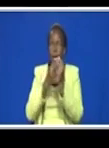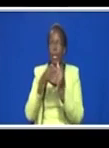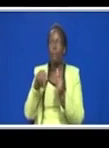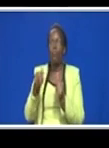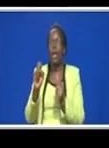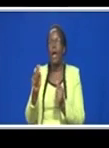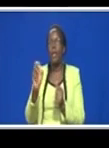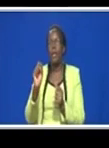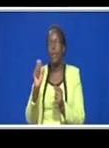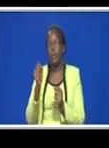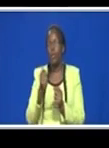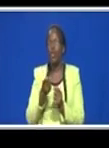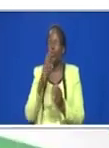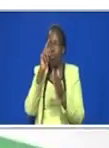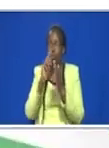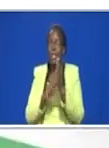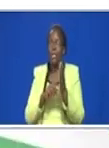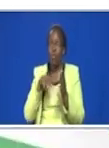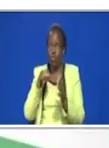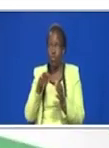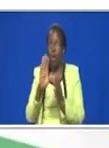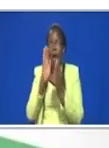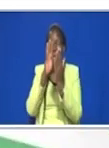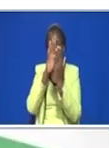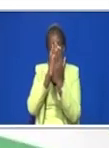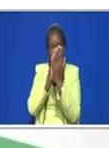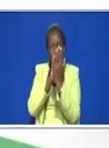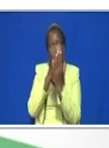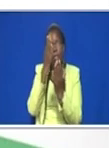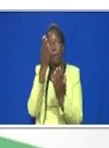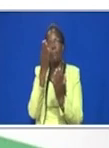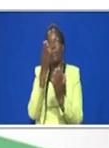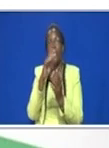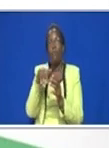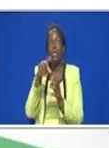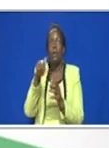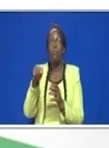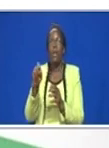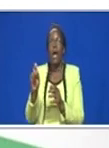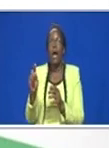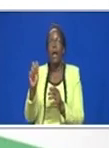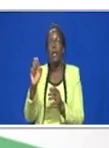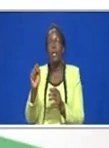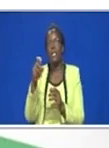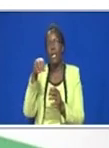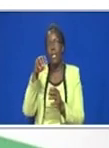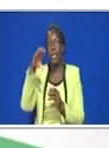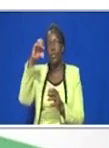going to be my approach or your approach? First, planet in the solar system in